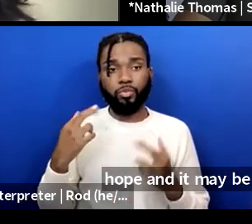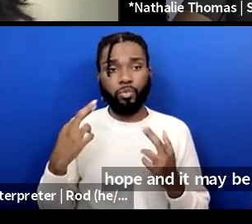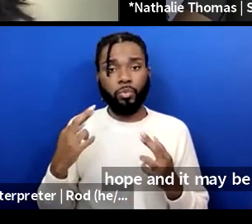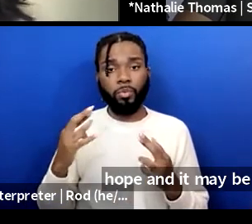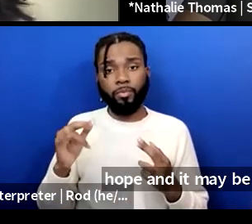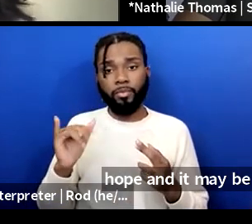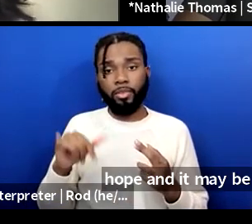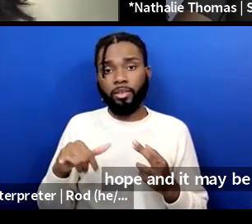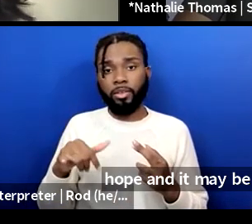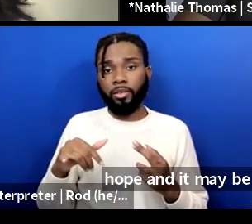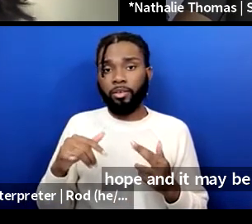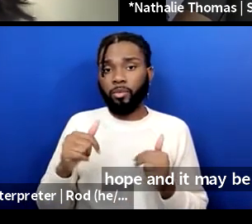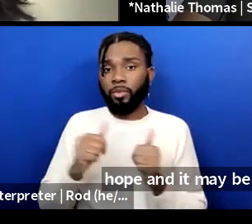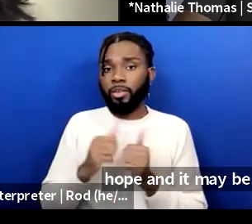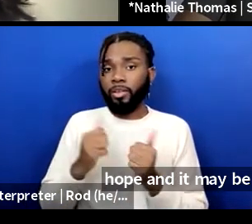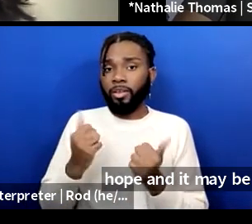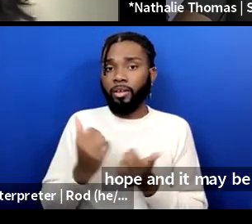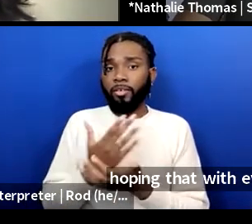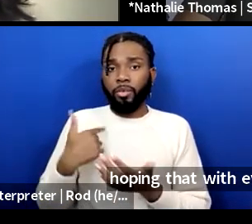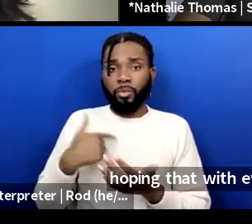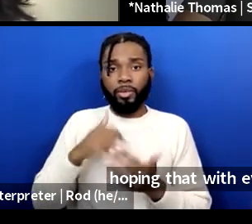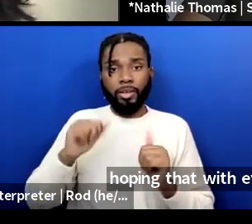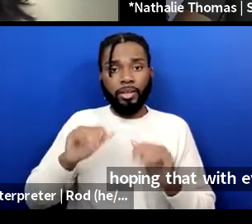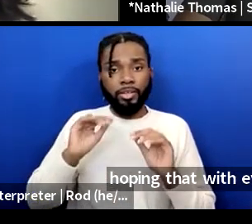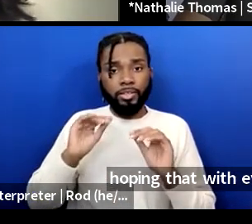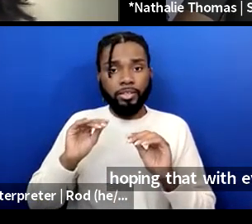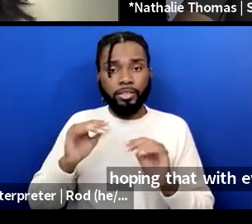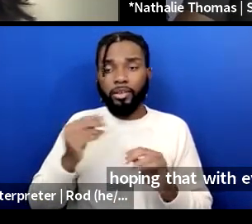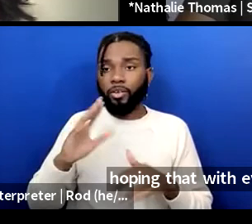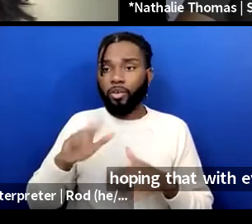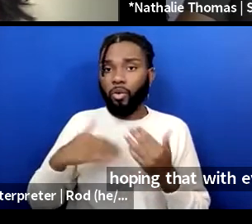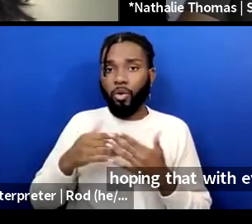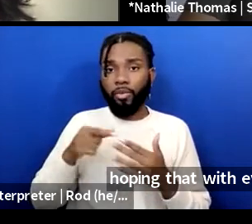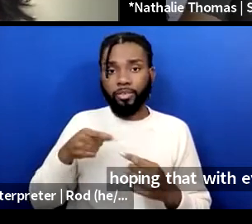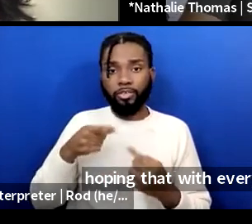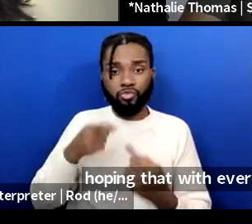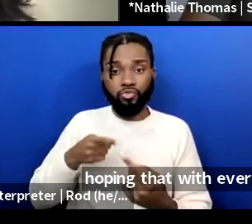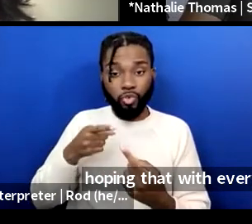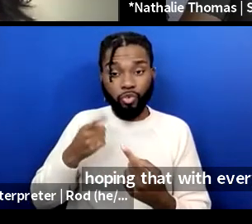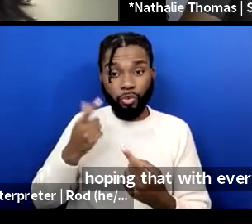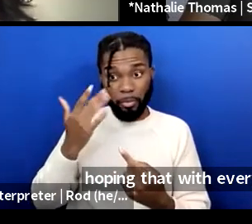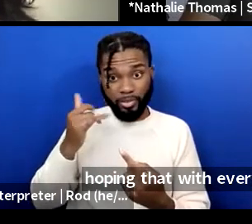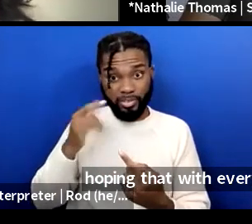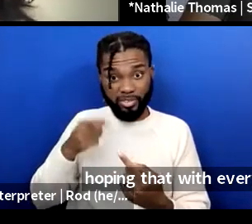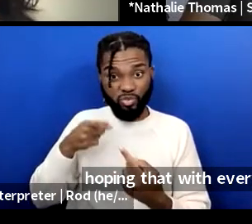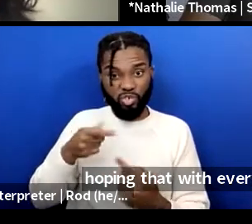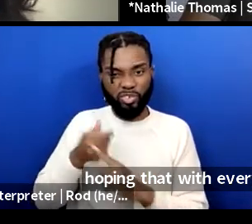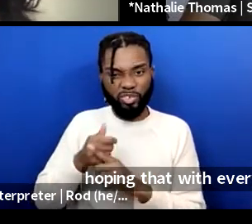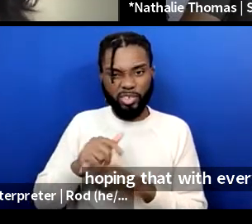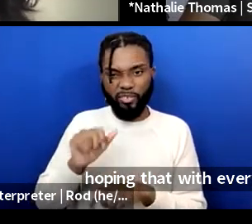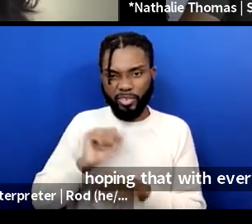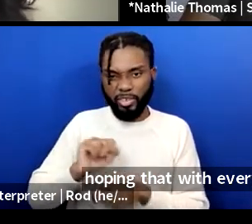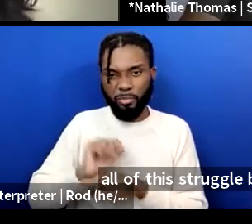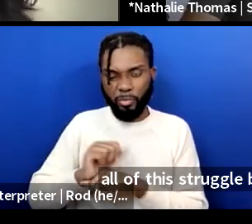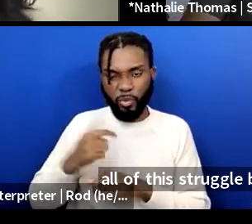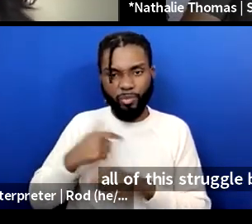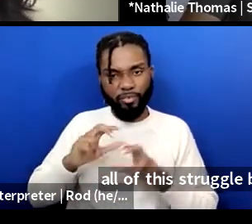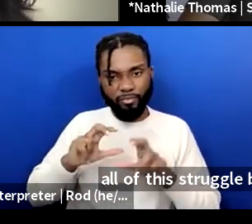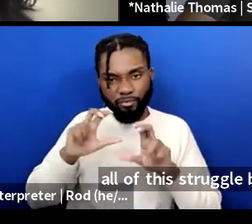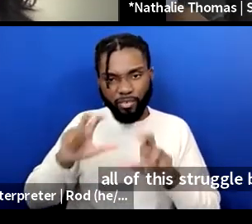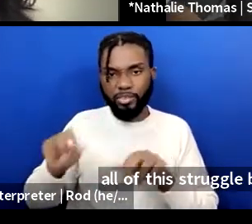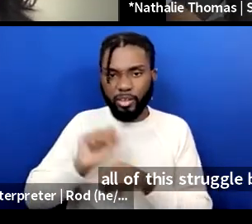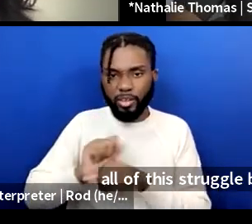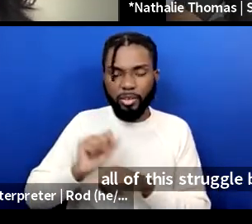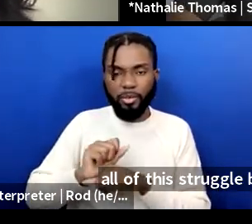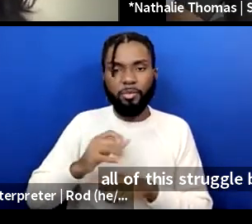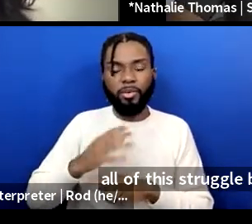that with everything that we can teach and in all of this struggle, because it's labor, right? We are putting in all of this labor and toiling,